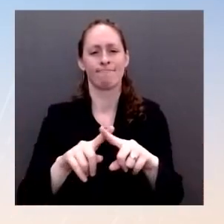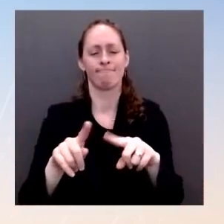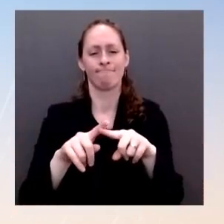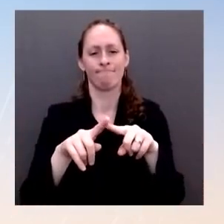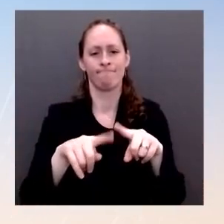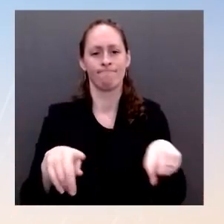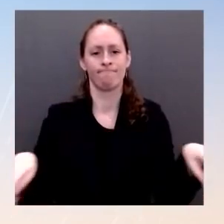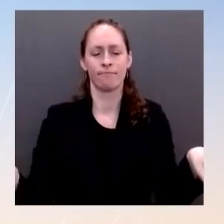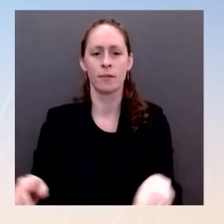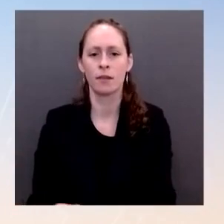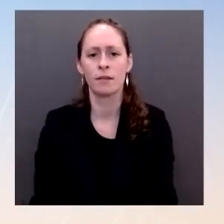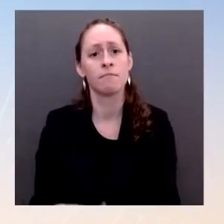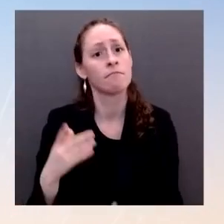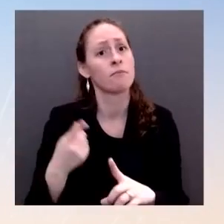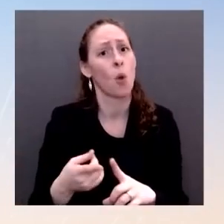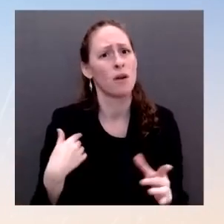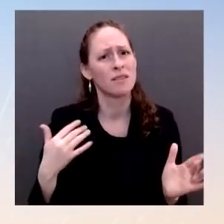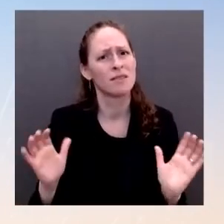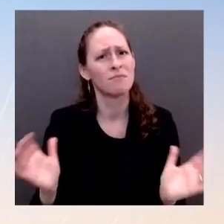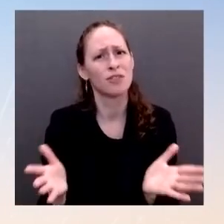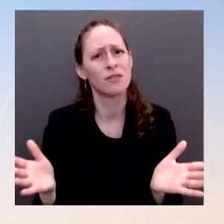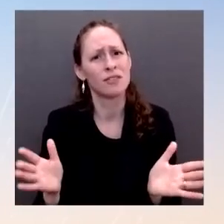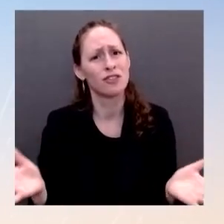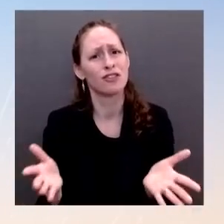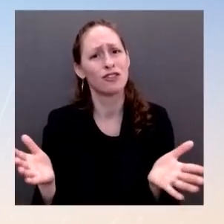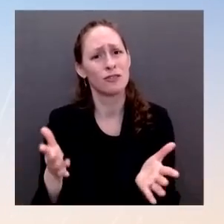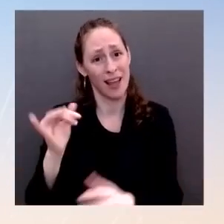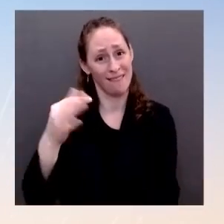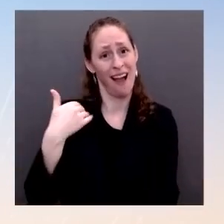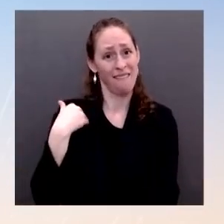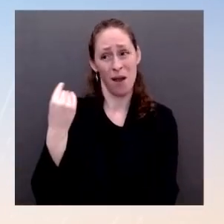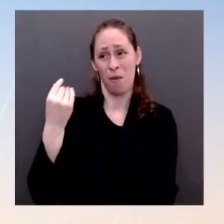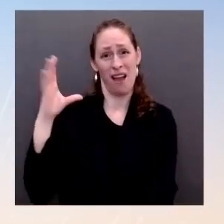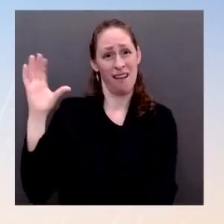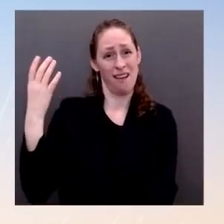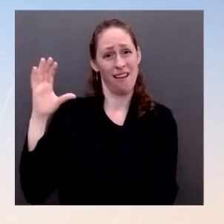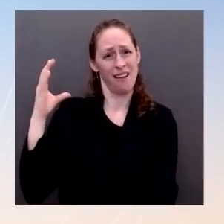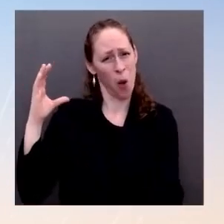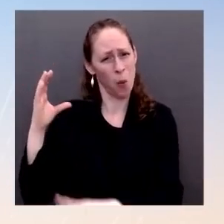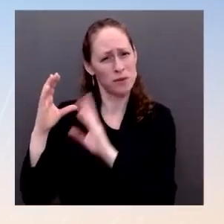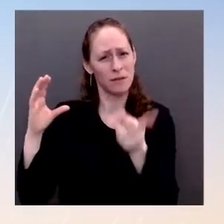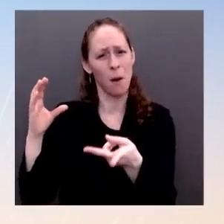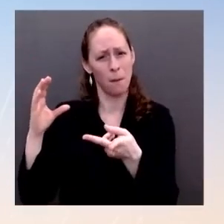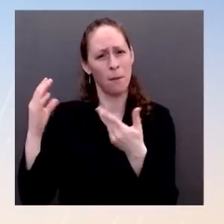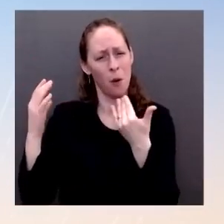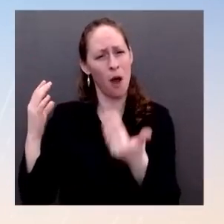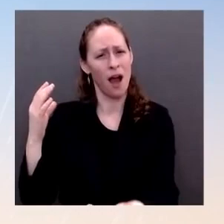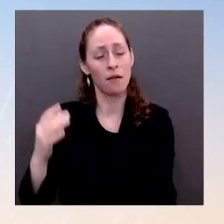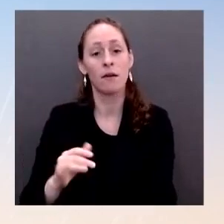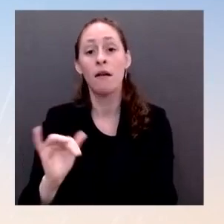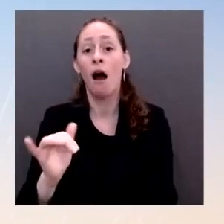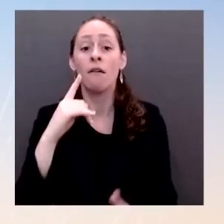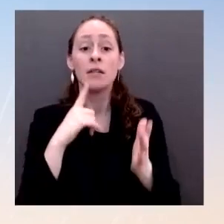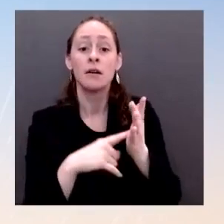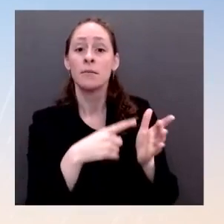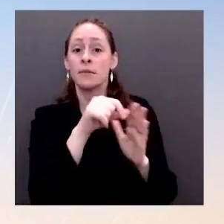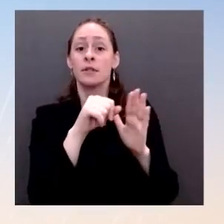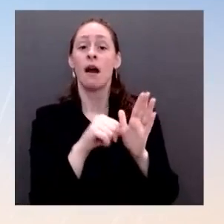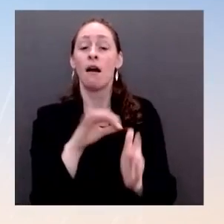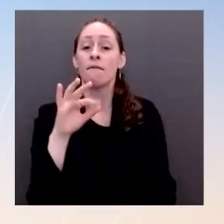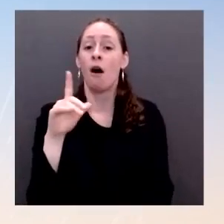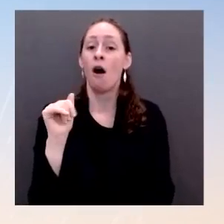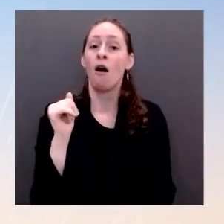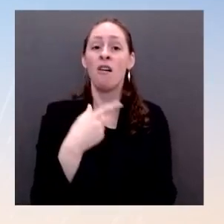terms of, an example would be Florida, where they have done little to distribute money, to little to no steps